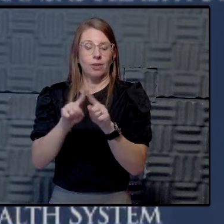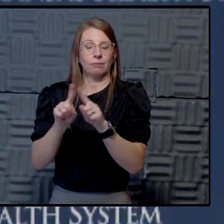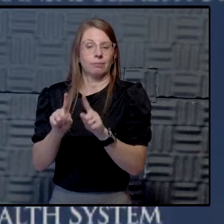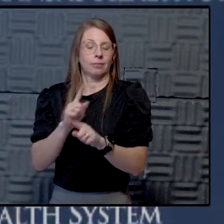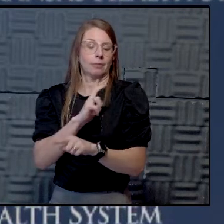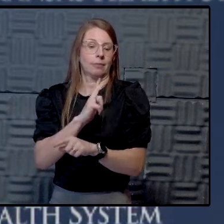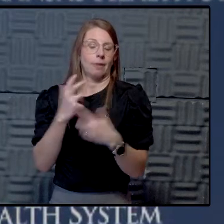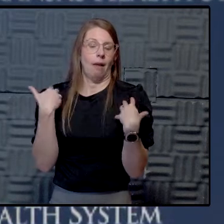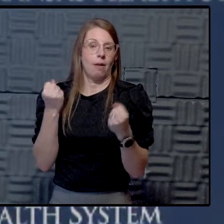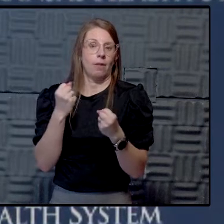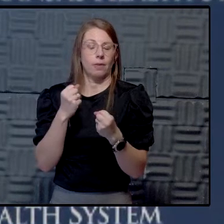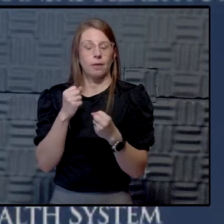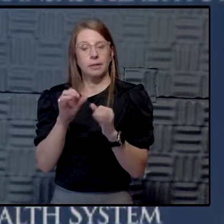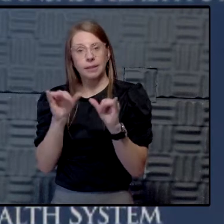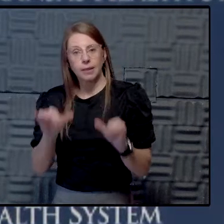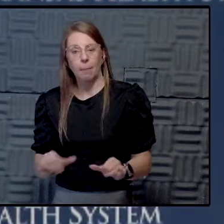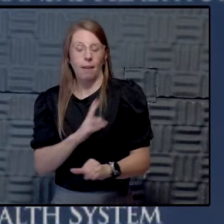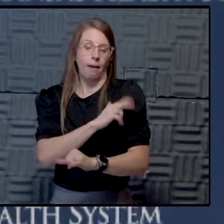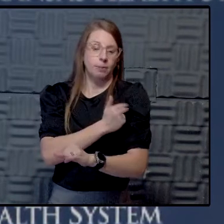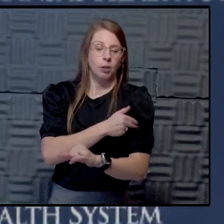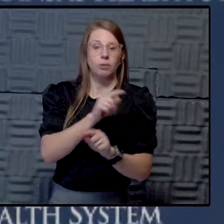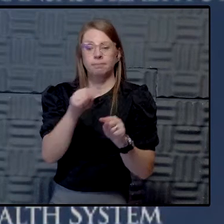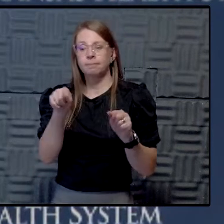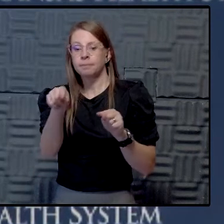and hospitals in the Marker region.